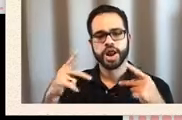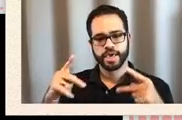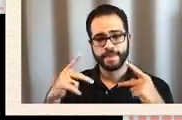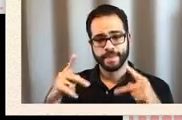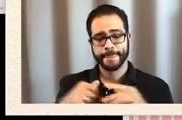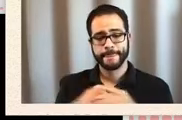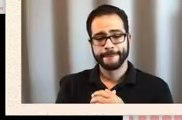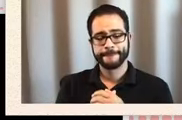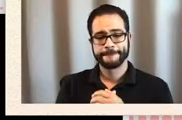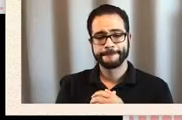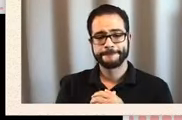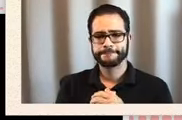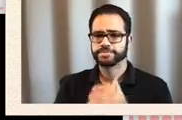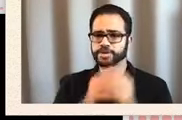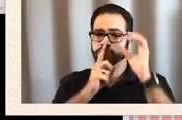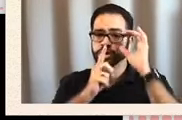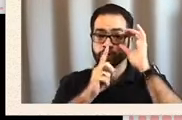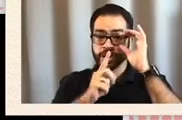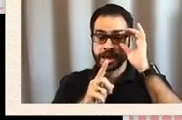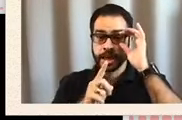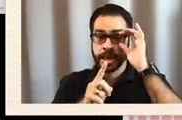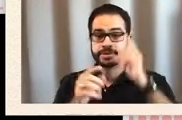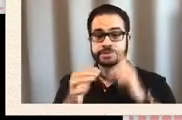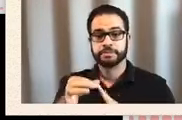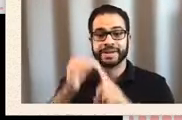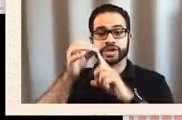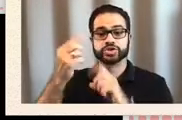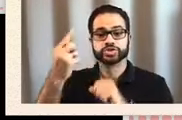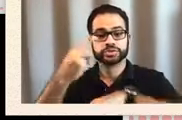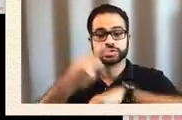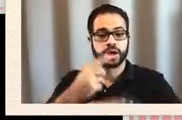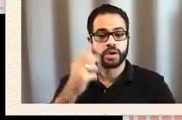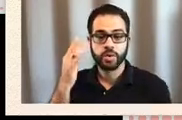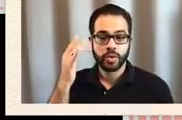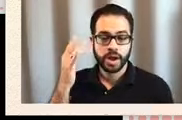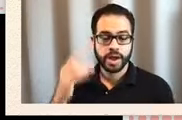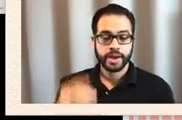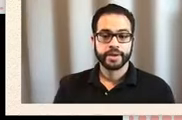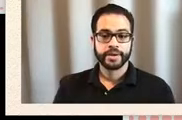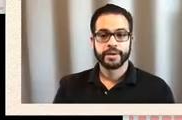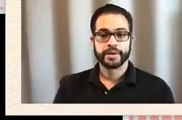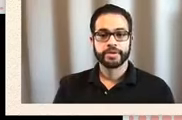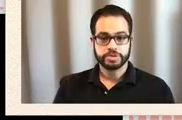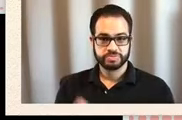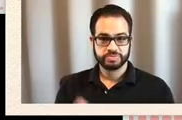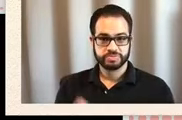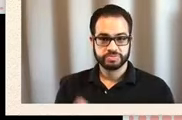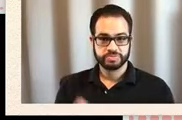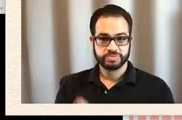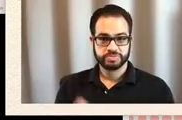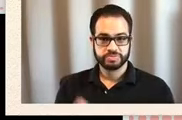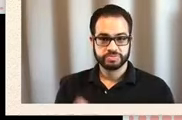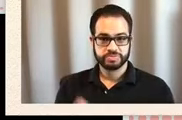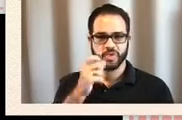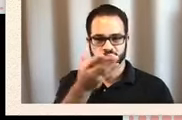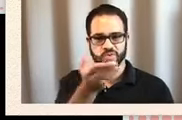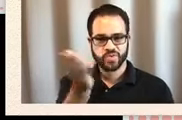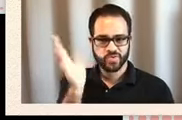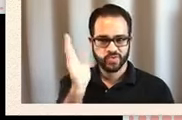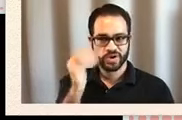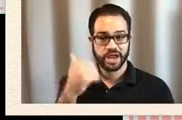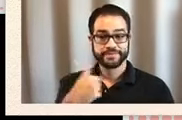very special day because, as you can see, you know who's there. Law enforcement. How